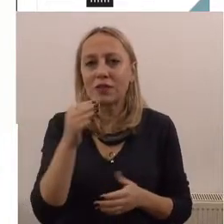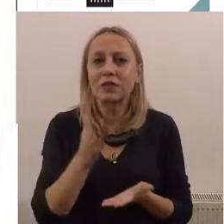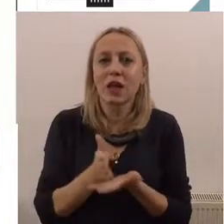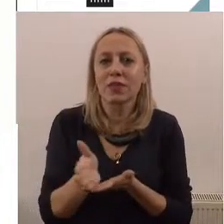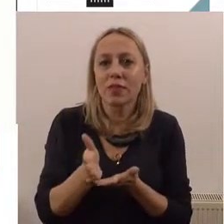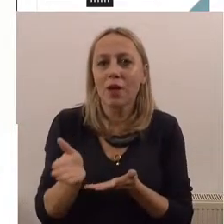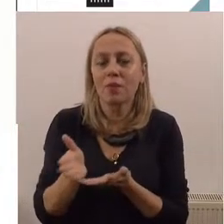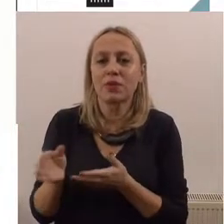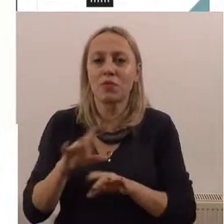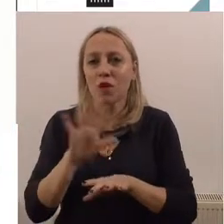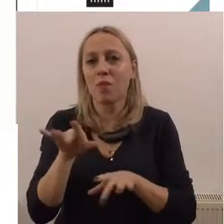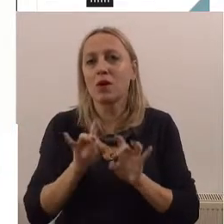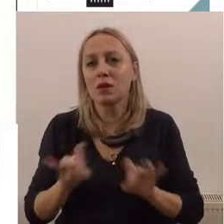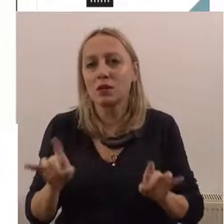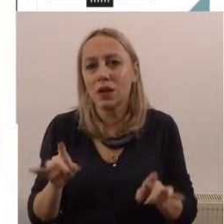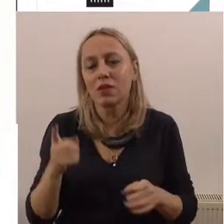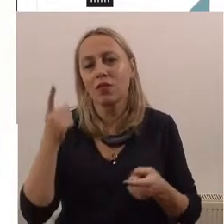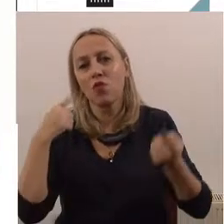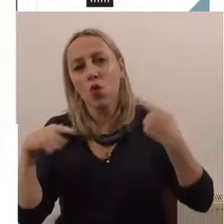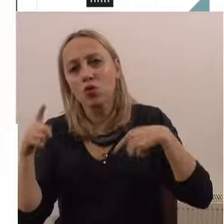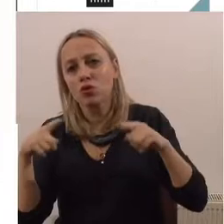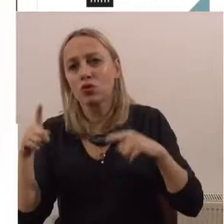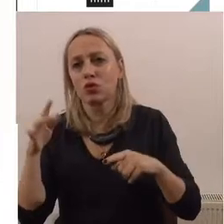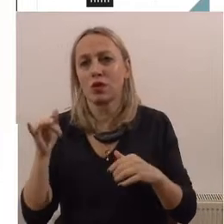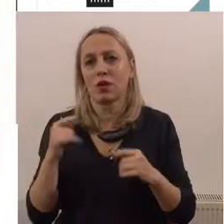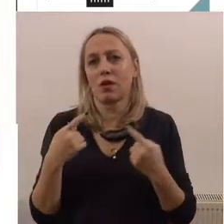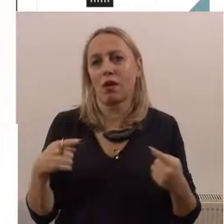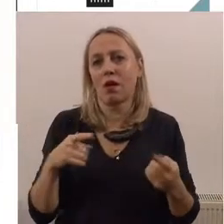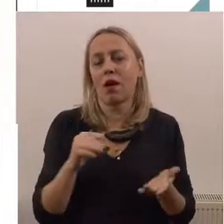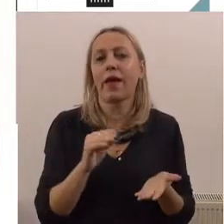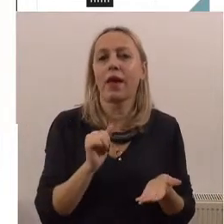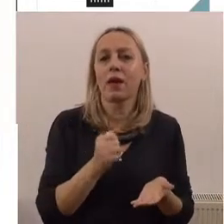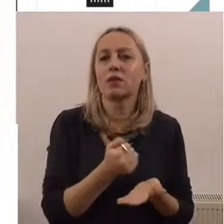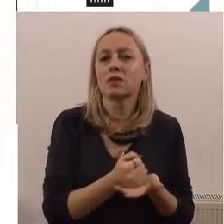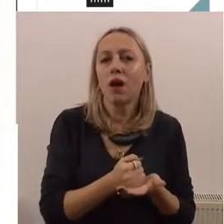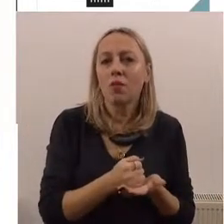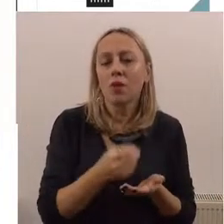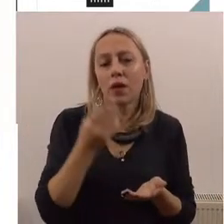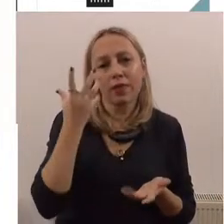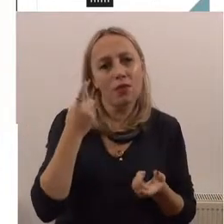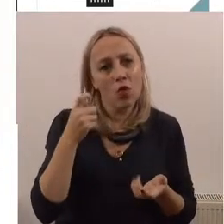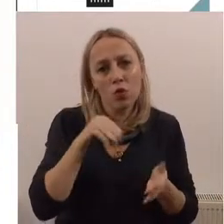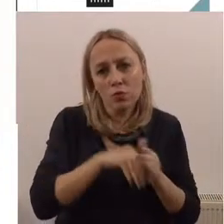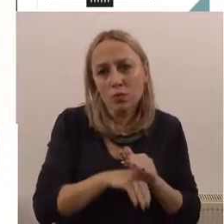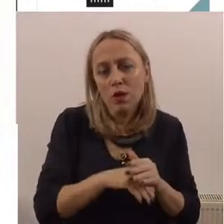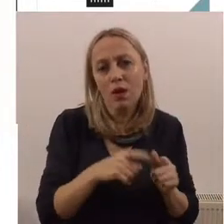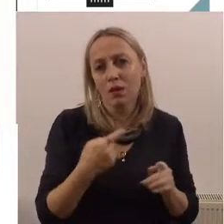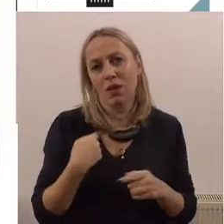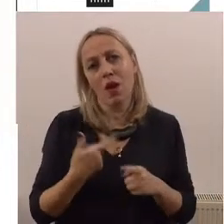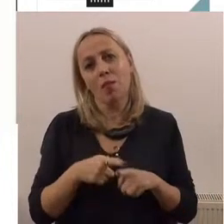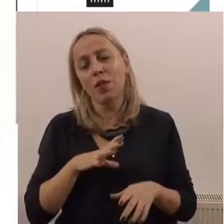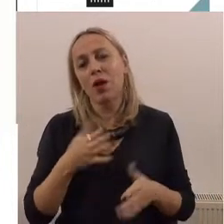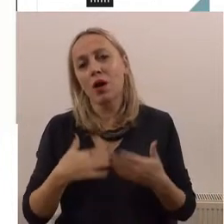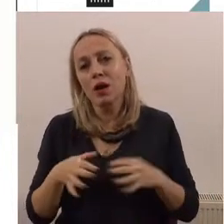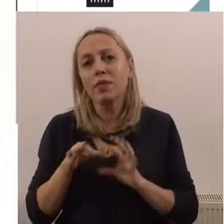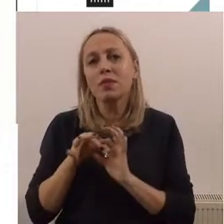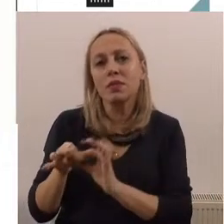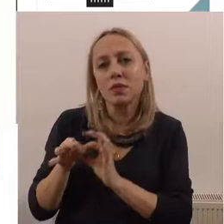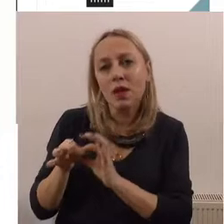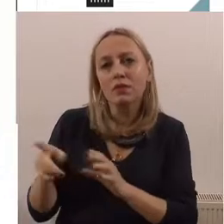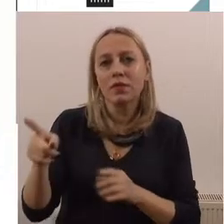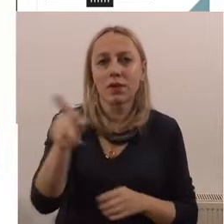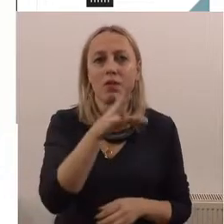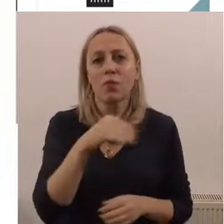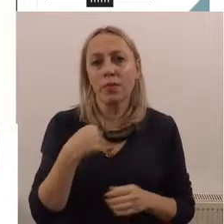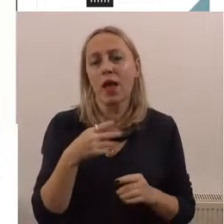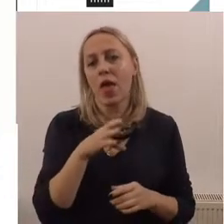Regrettably, I cannot tell you in detail about all the programs and projects today,